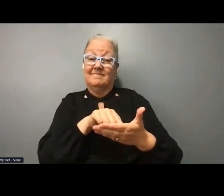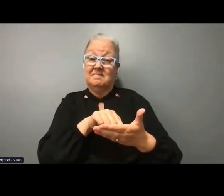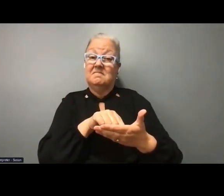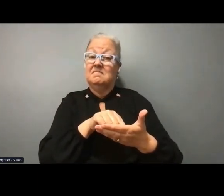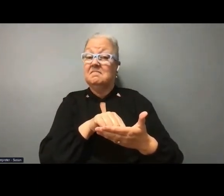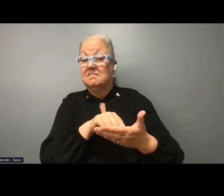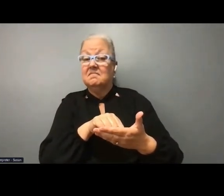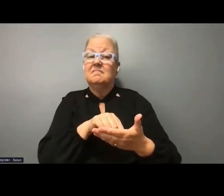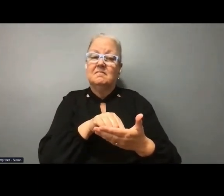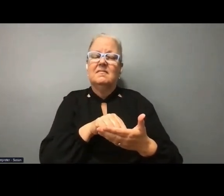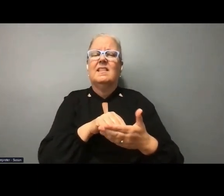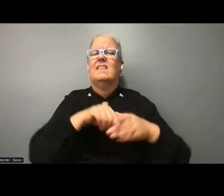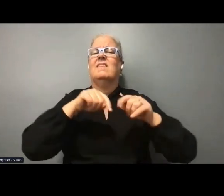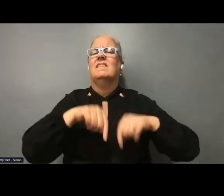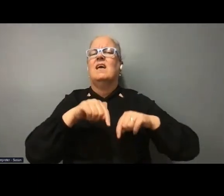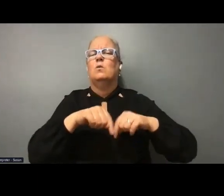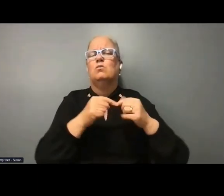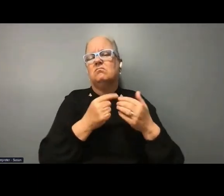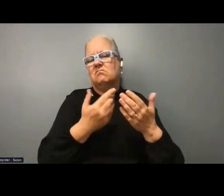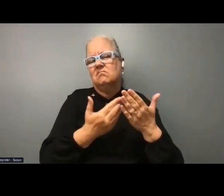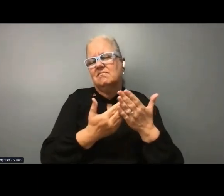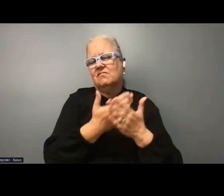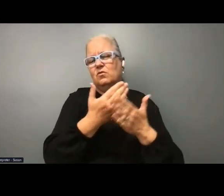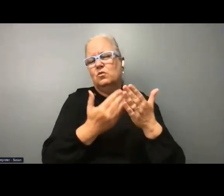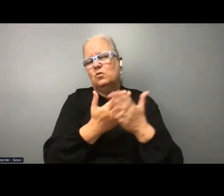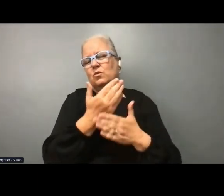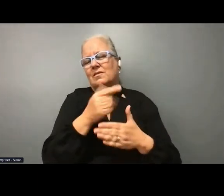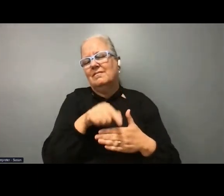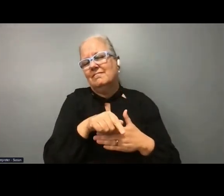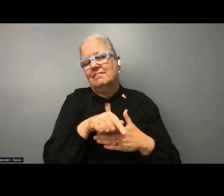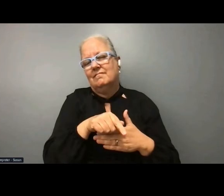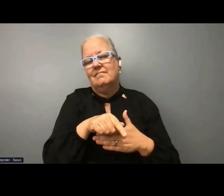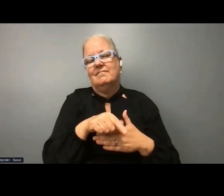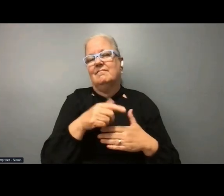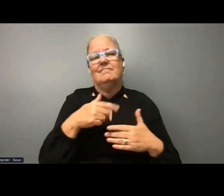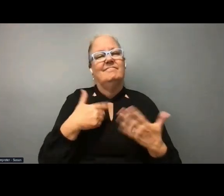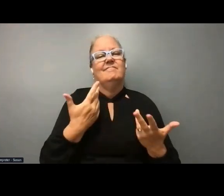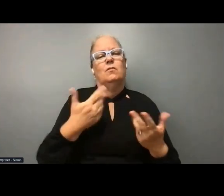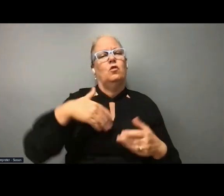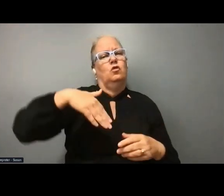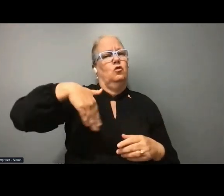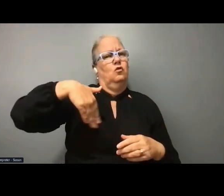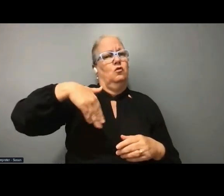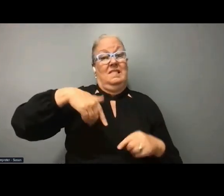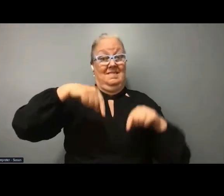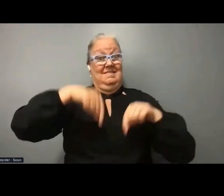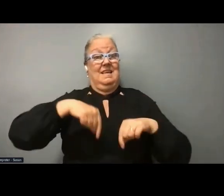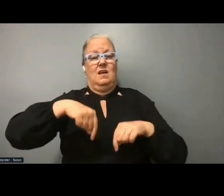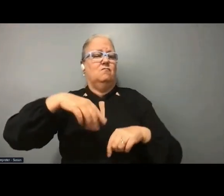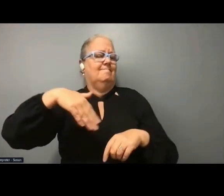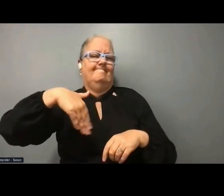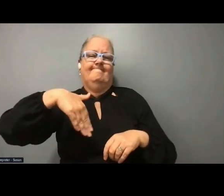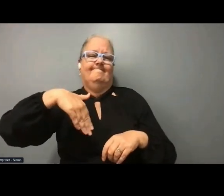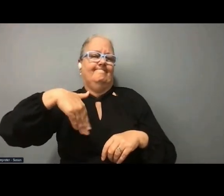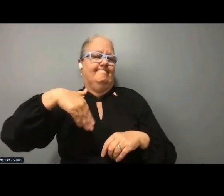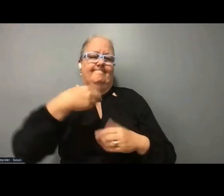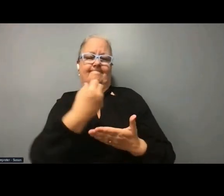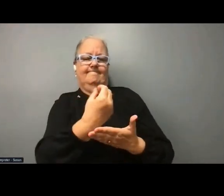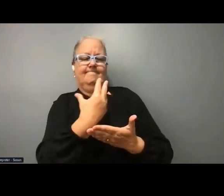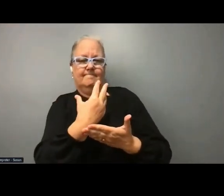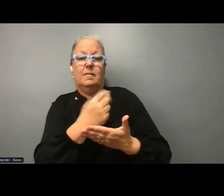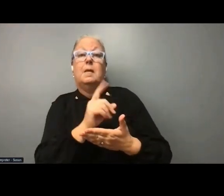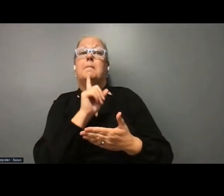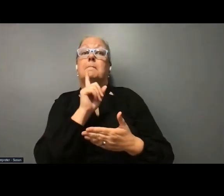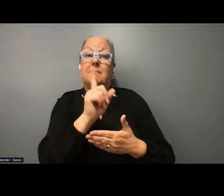stage. To be honest, we have not received yet, but we made all the steps ready